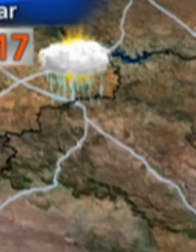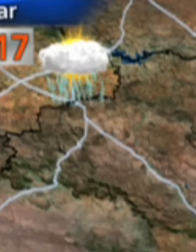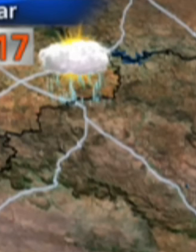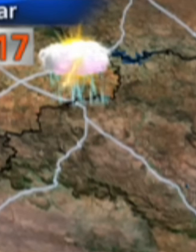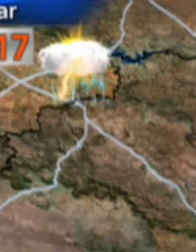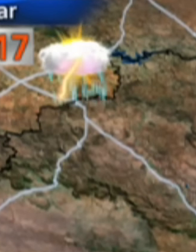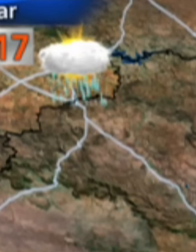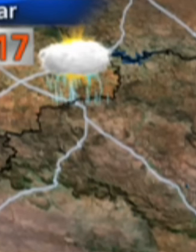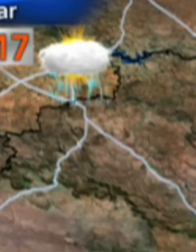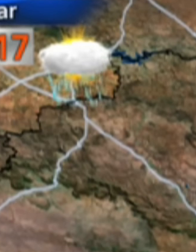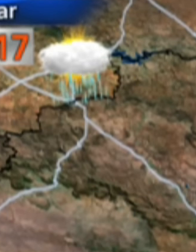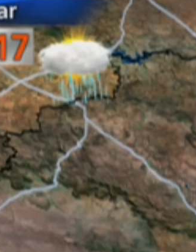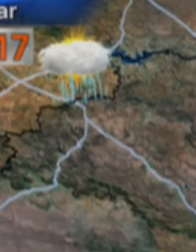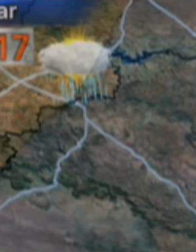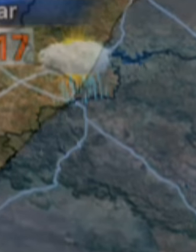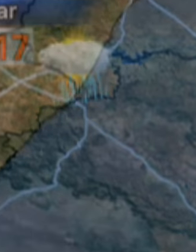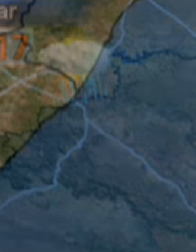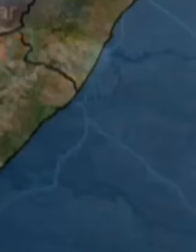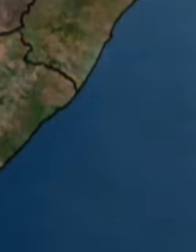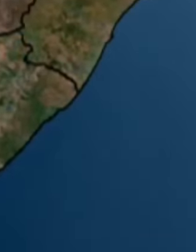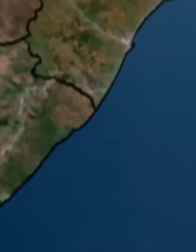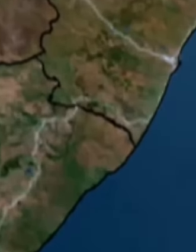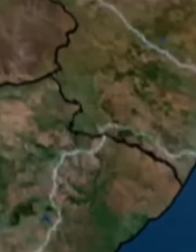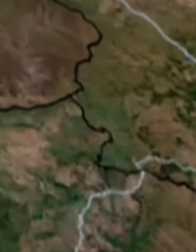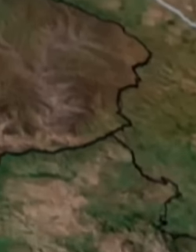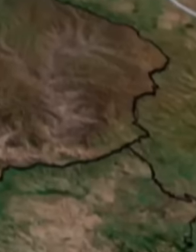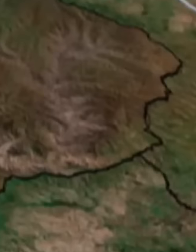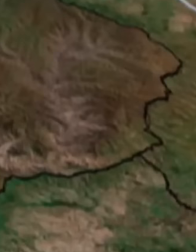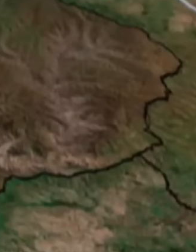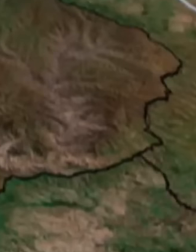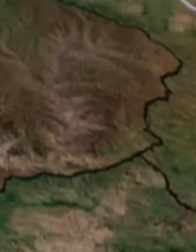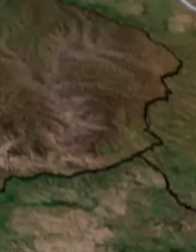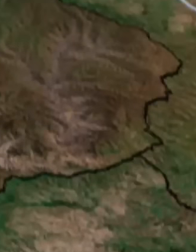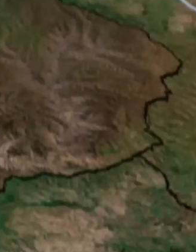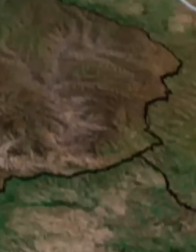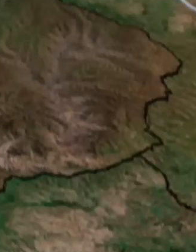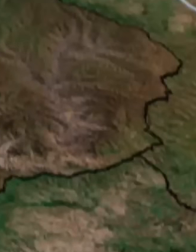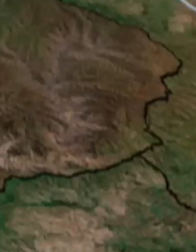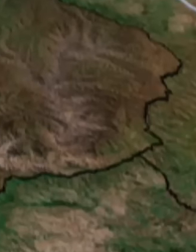recovered by Hilda Magai. This is Gebi Salgan, Sipasin, Mutlan.